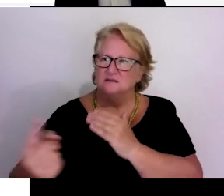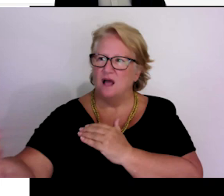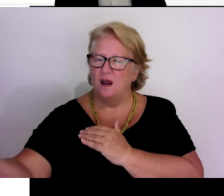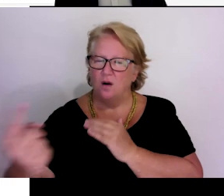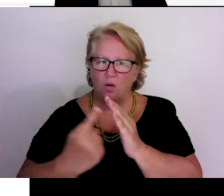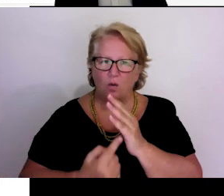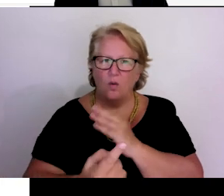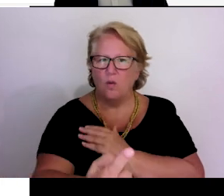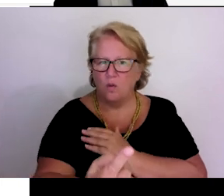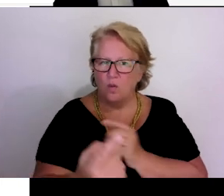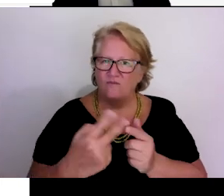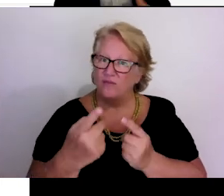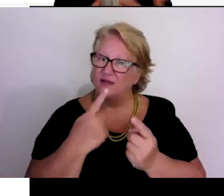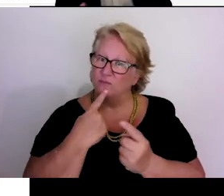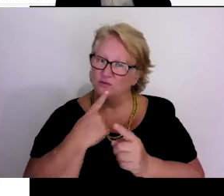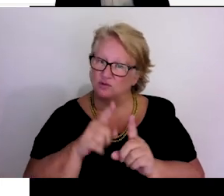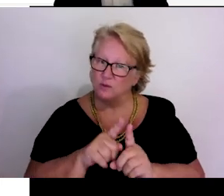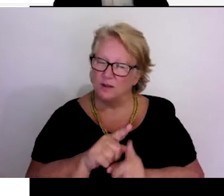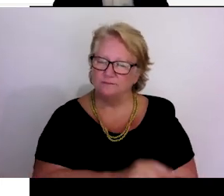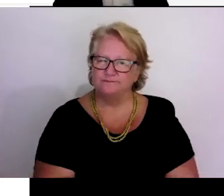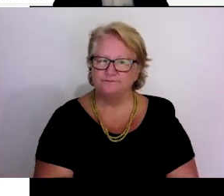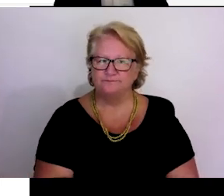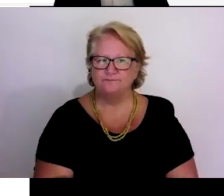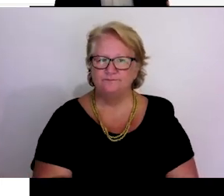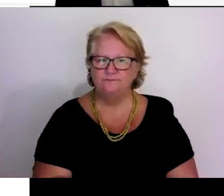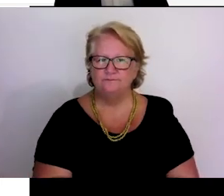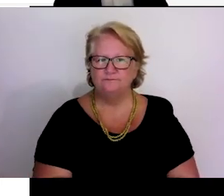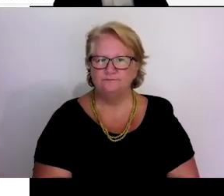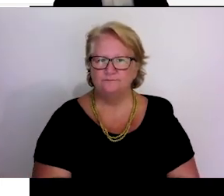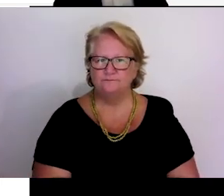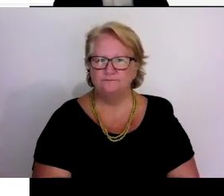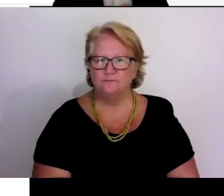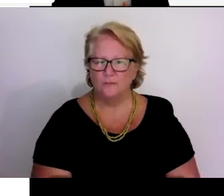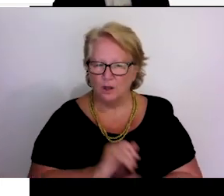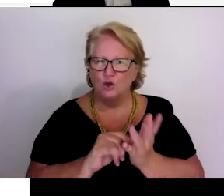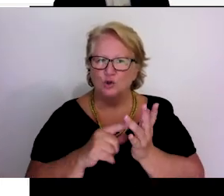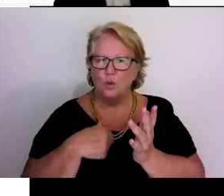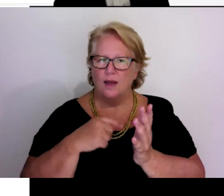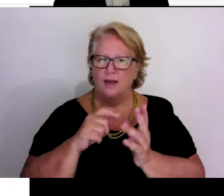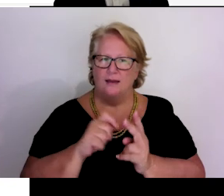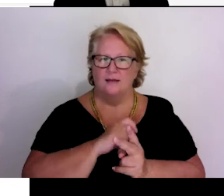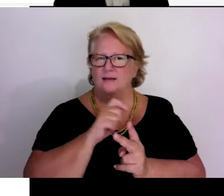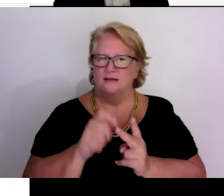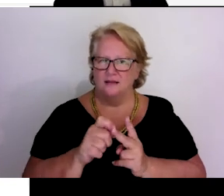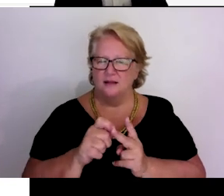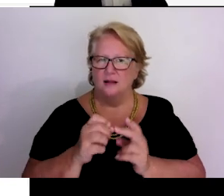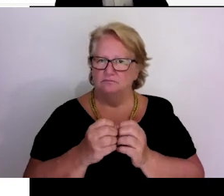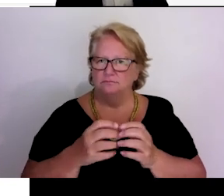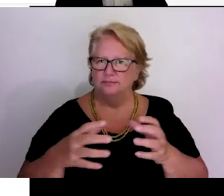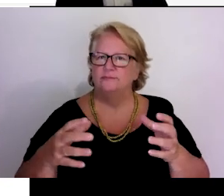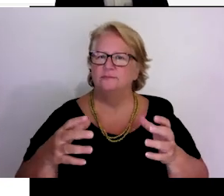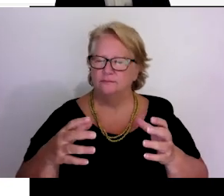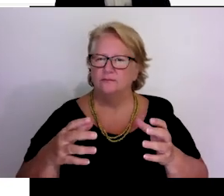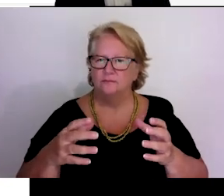sets. We went another step further and expanded our linkage, and this expansion meant that we